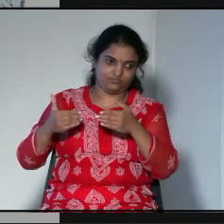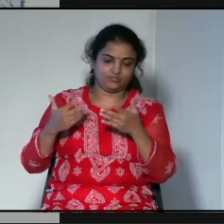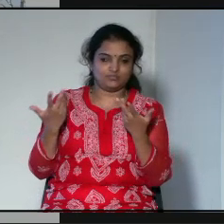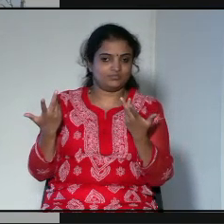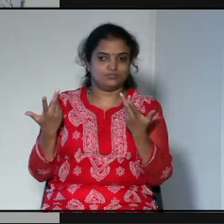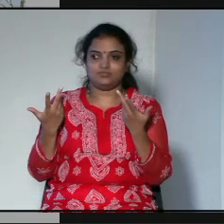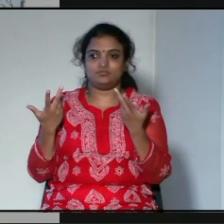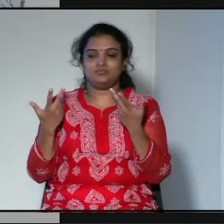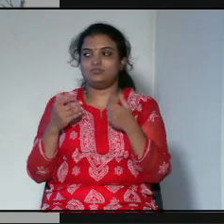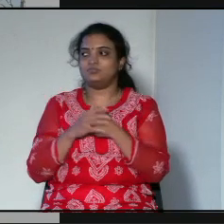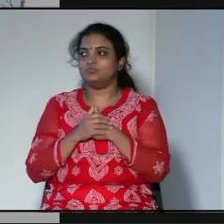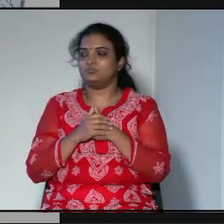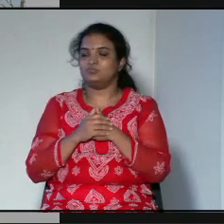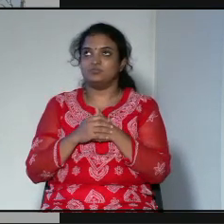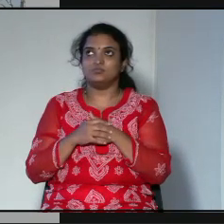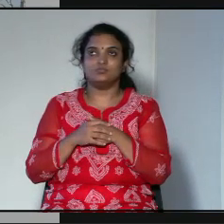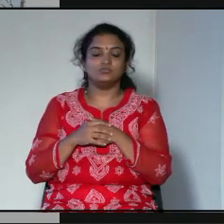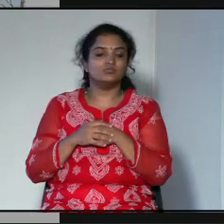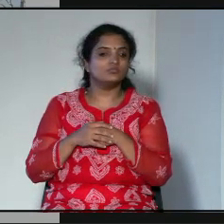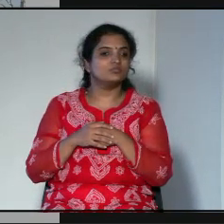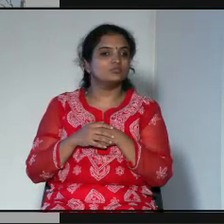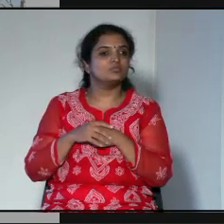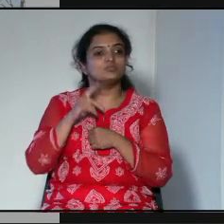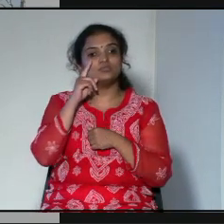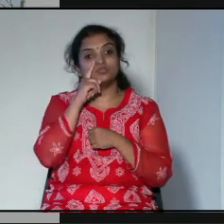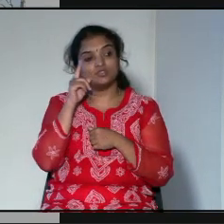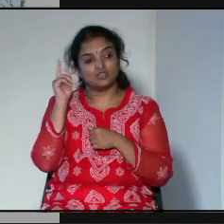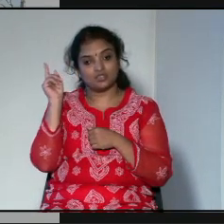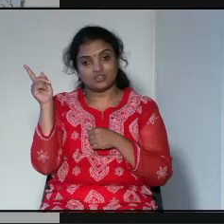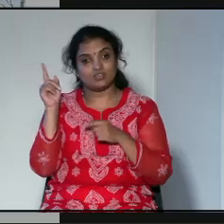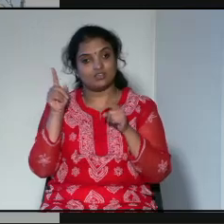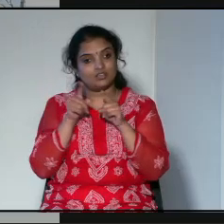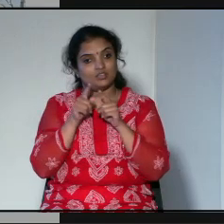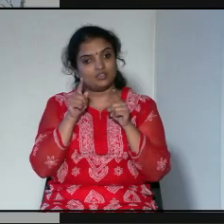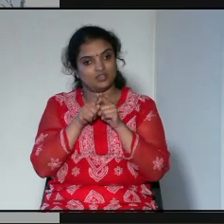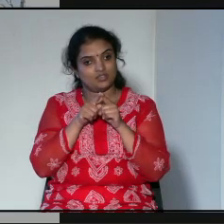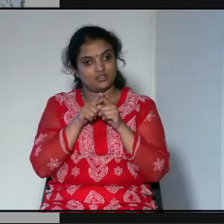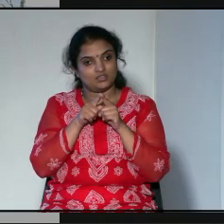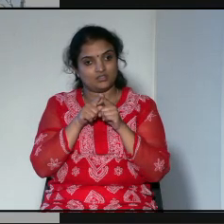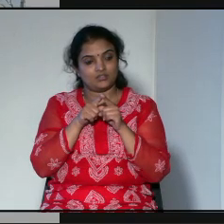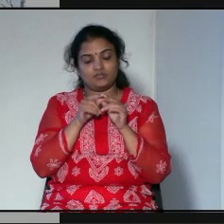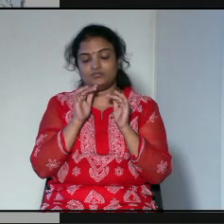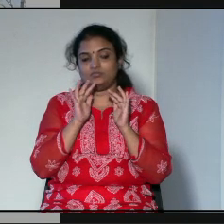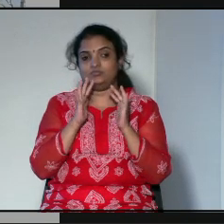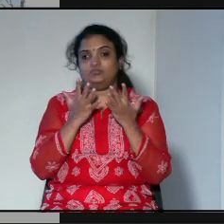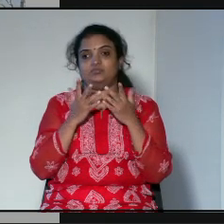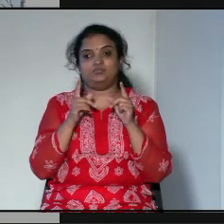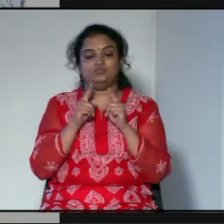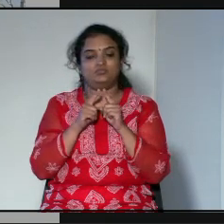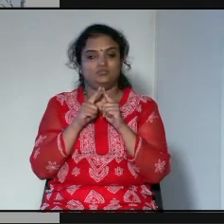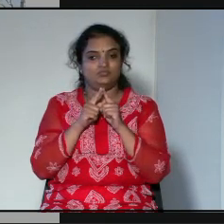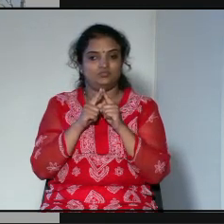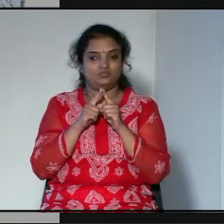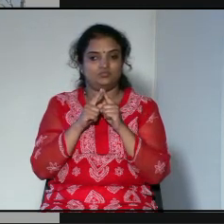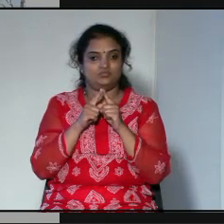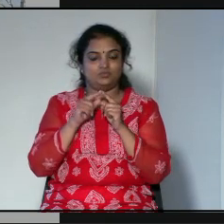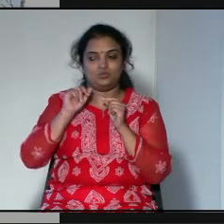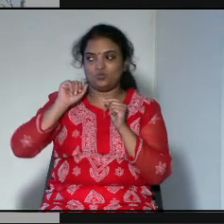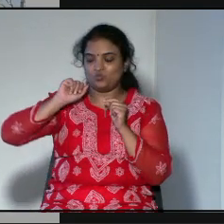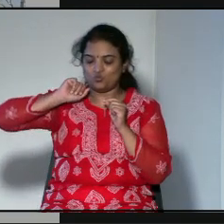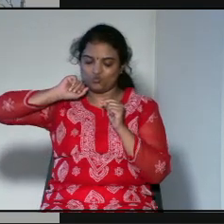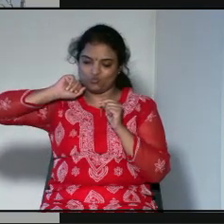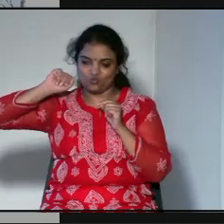So she was, it seems, a part of this, almost implicitly a part of this last phase of the Buddha's